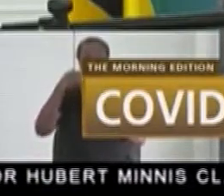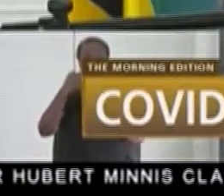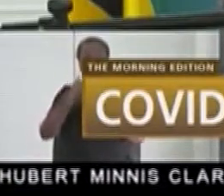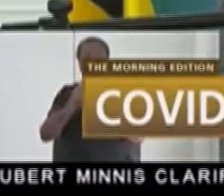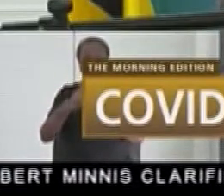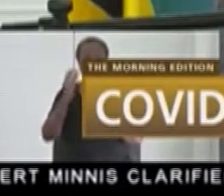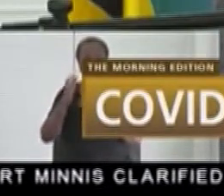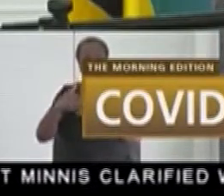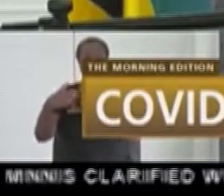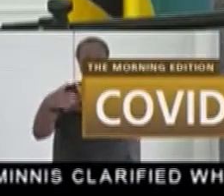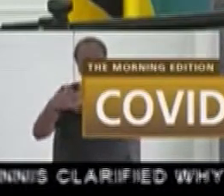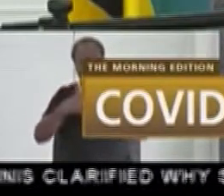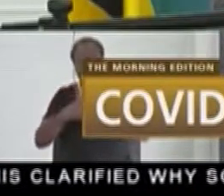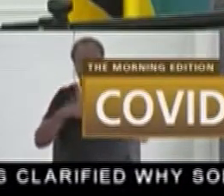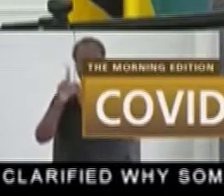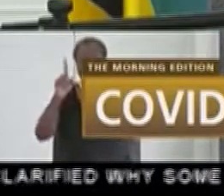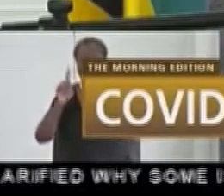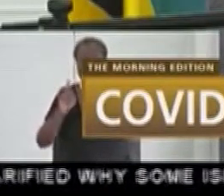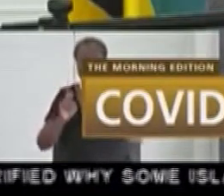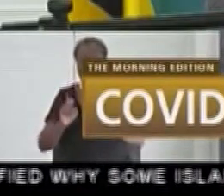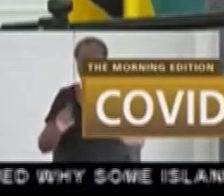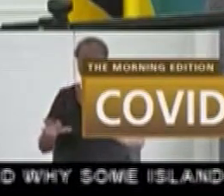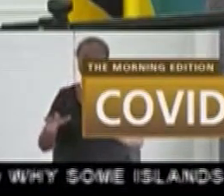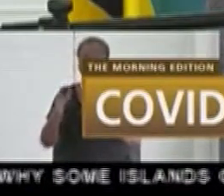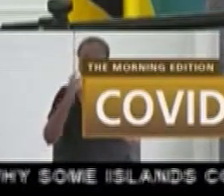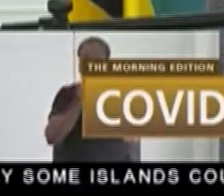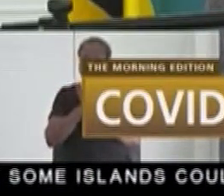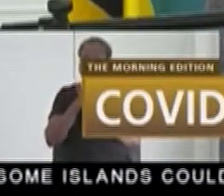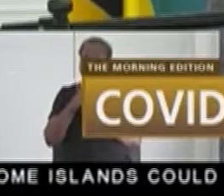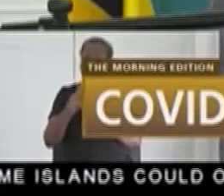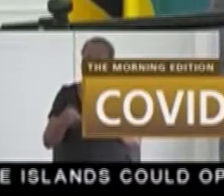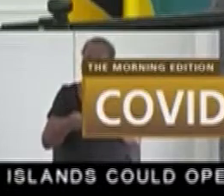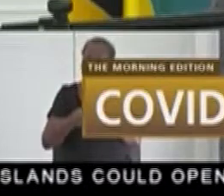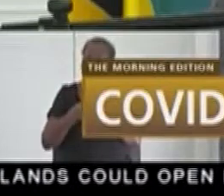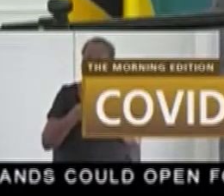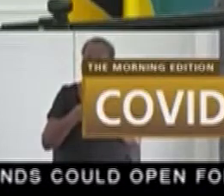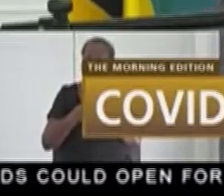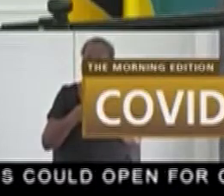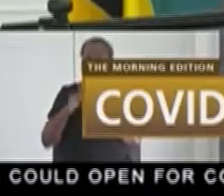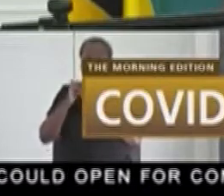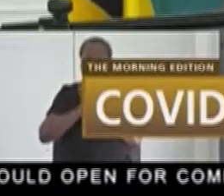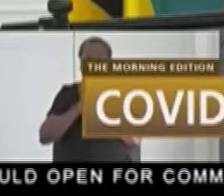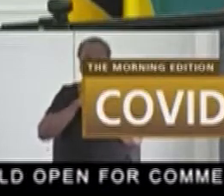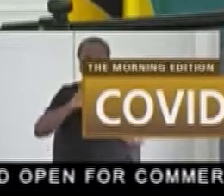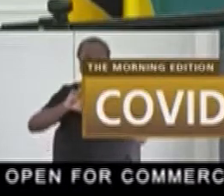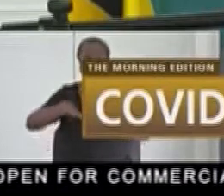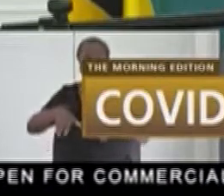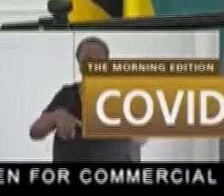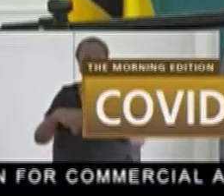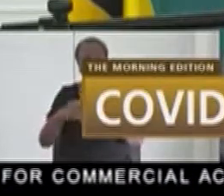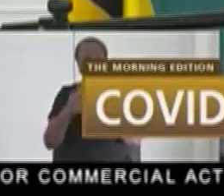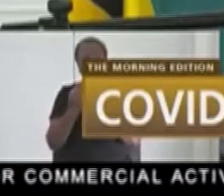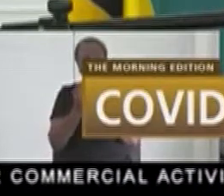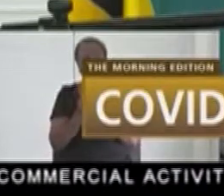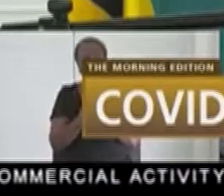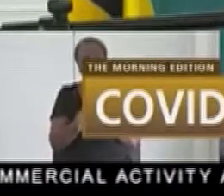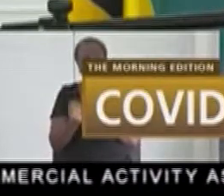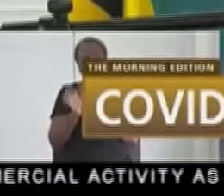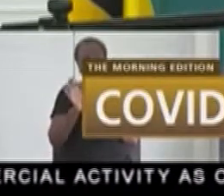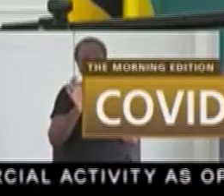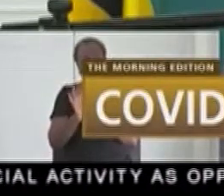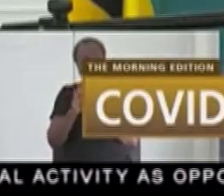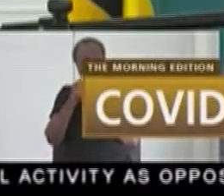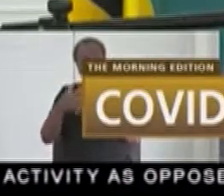testing, holding a reserve. So that is how we prioritize